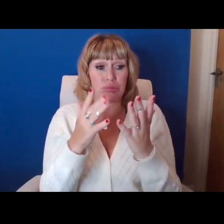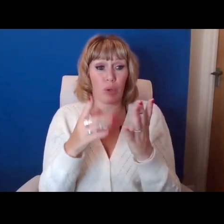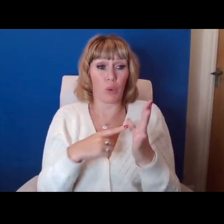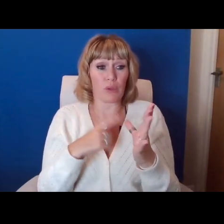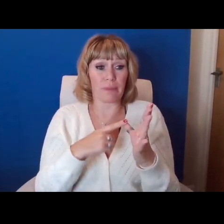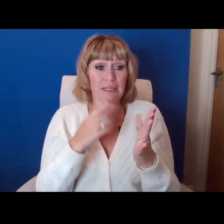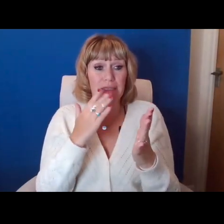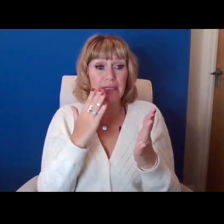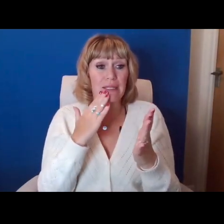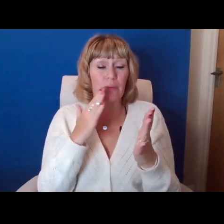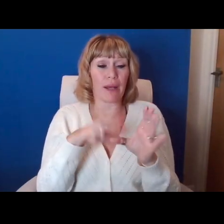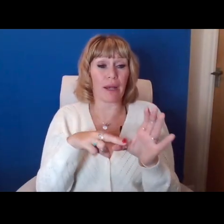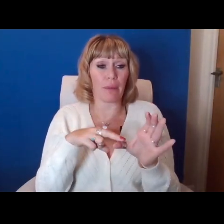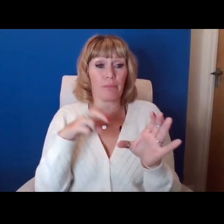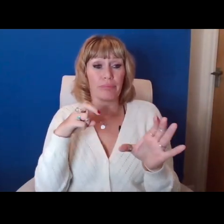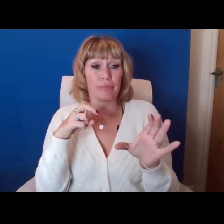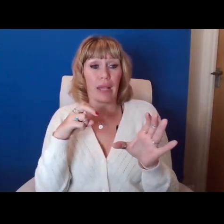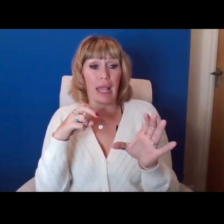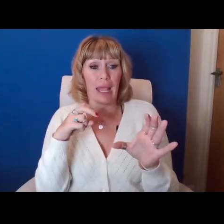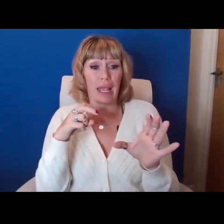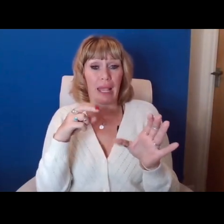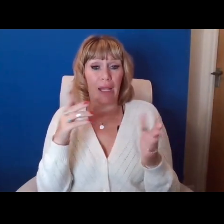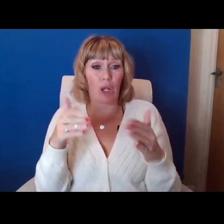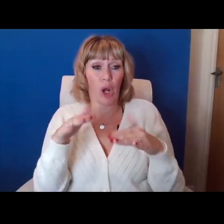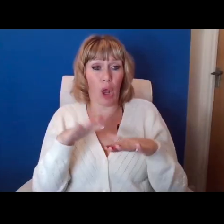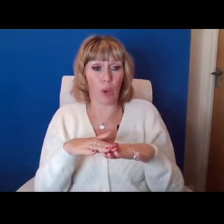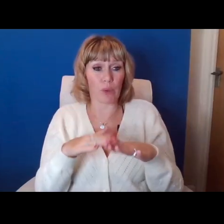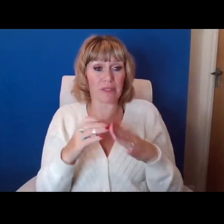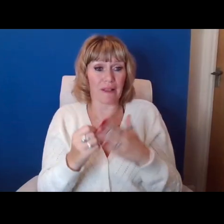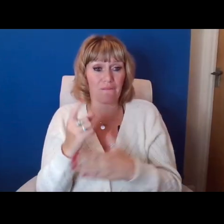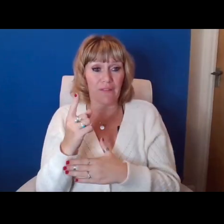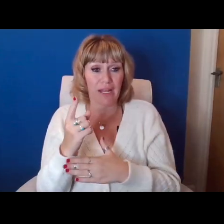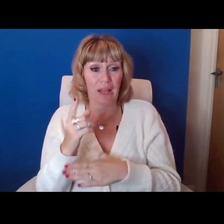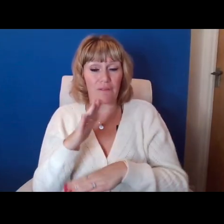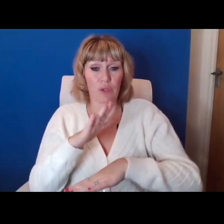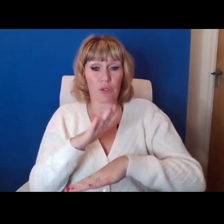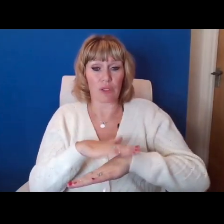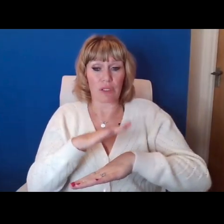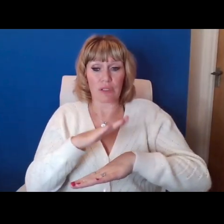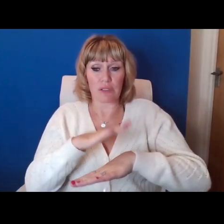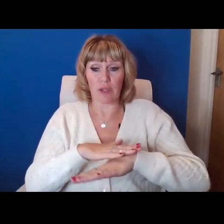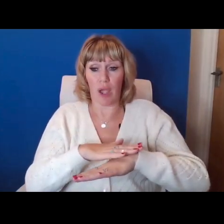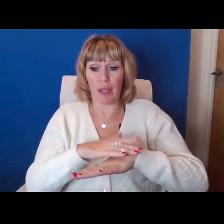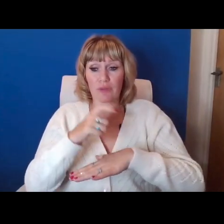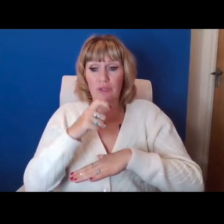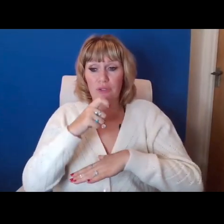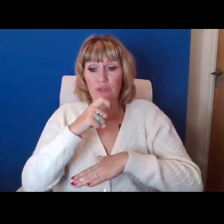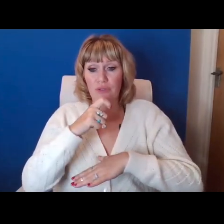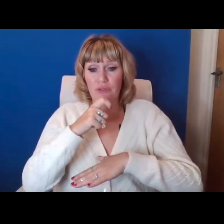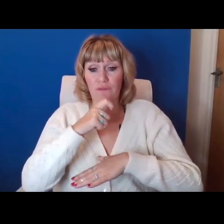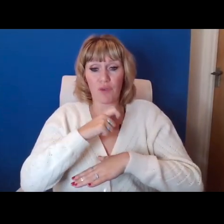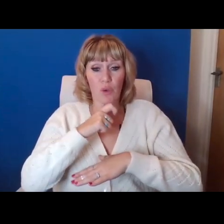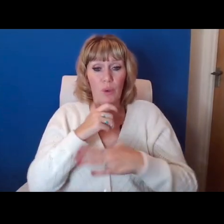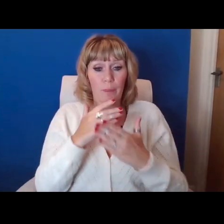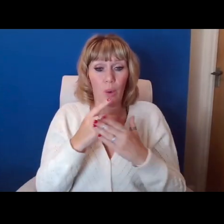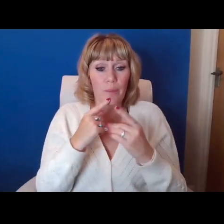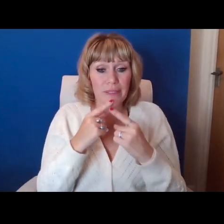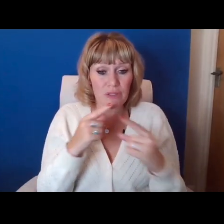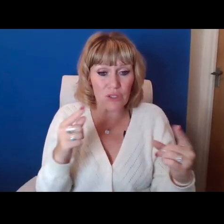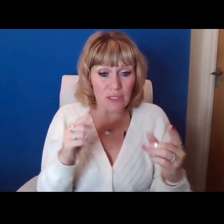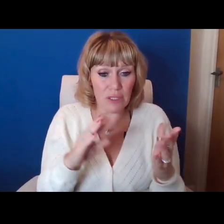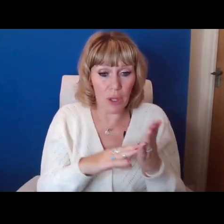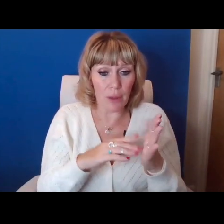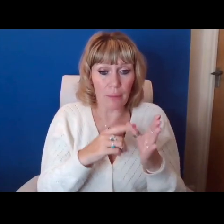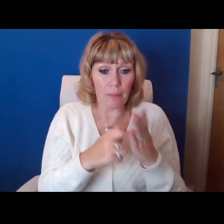I close the event. I've just got time to read a few more messages. So Margaret